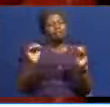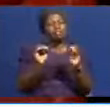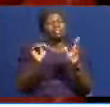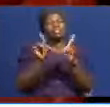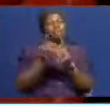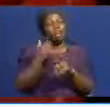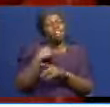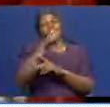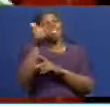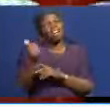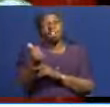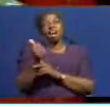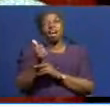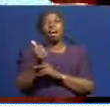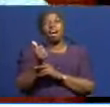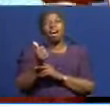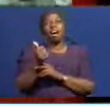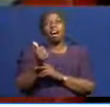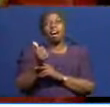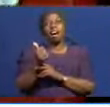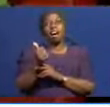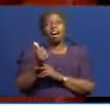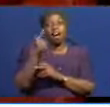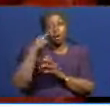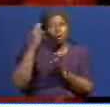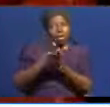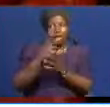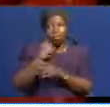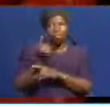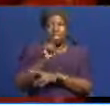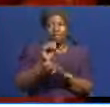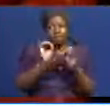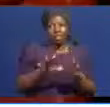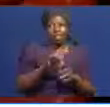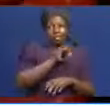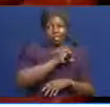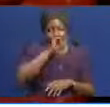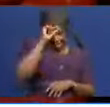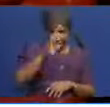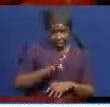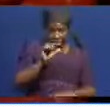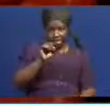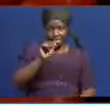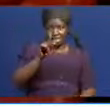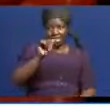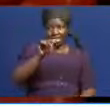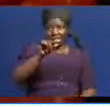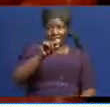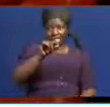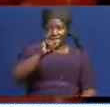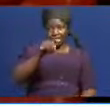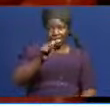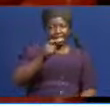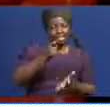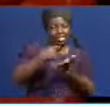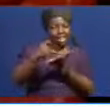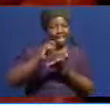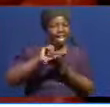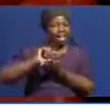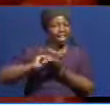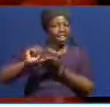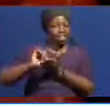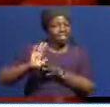of undermining devolution. Governor Sakaja signed an affidavit, but then did not appear, Mr. Speaker. People